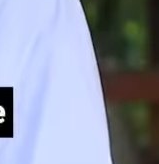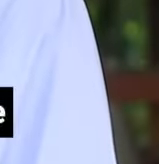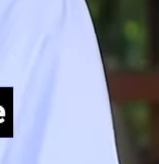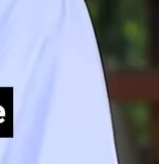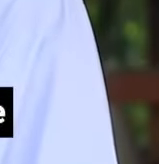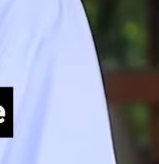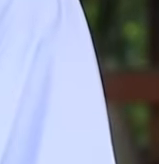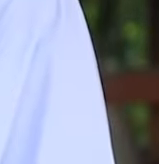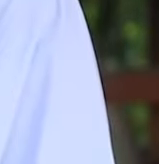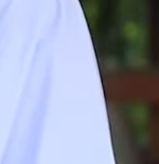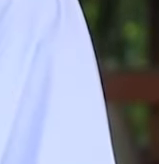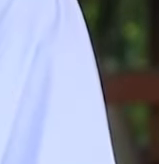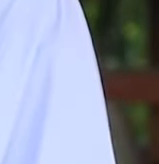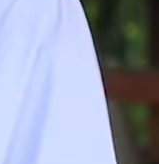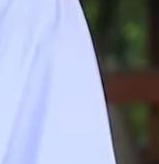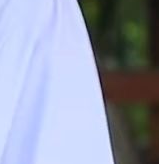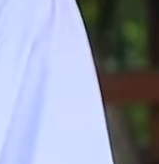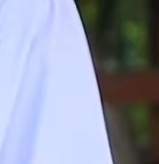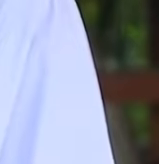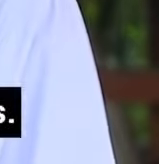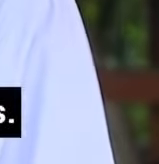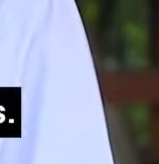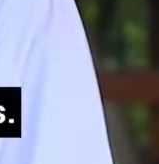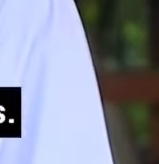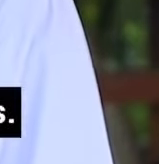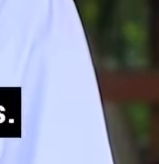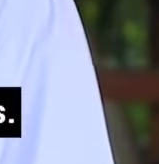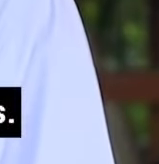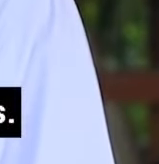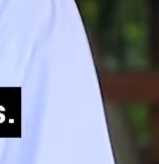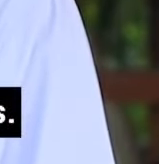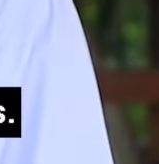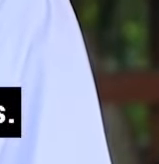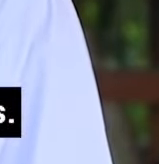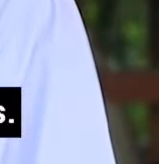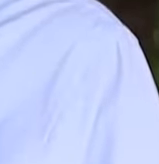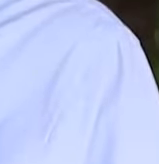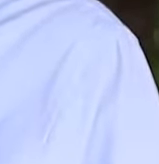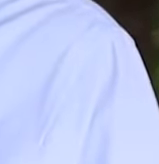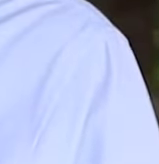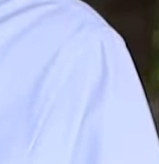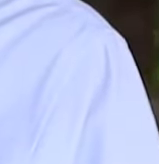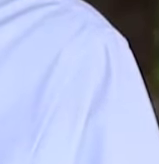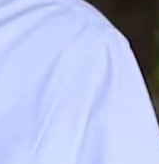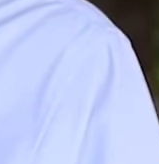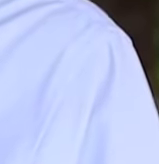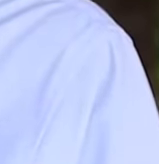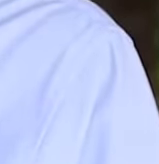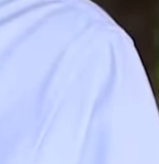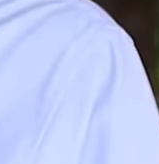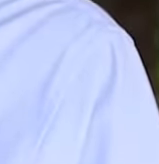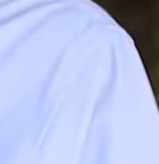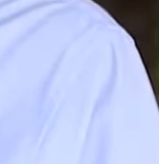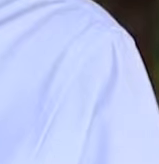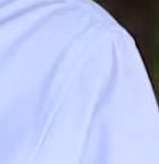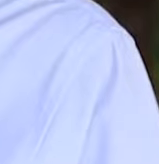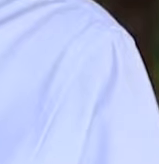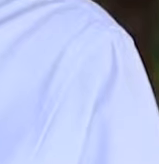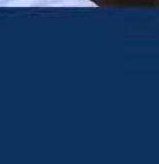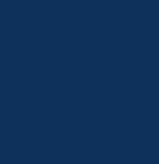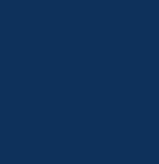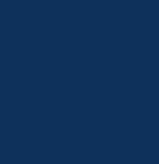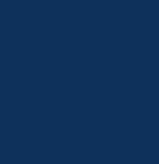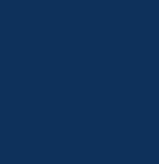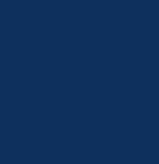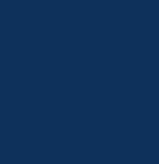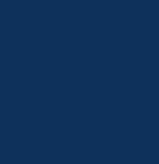leaders and interesting people across diverse backgrounds. I've been a journalist for 33 years, but podcasting is fresh territory for